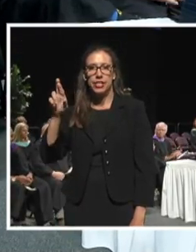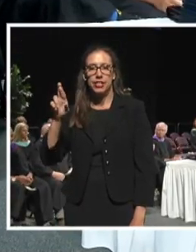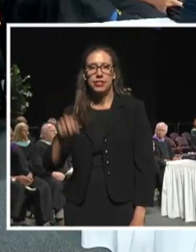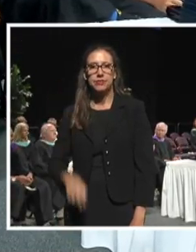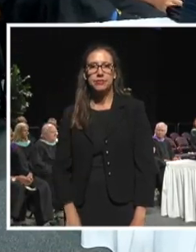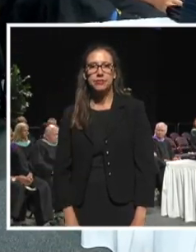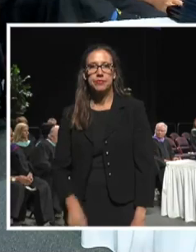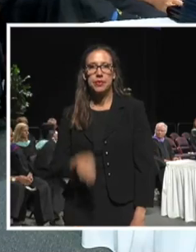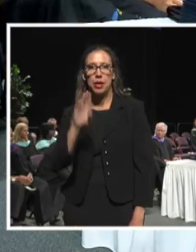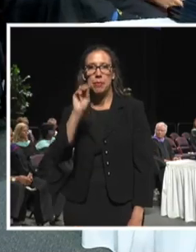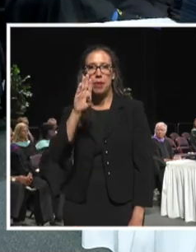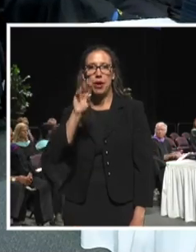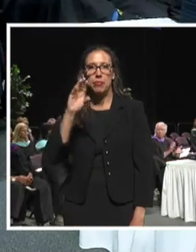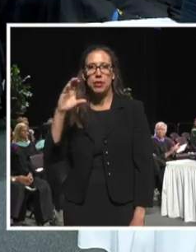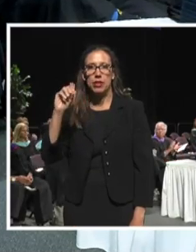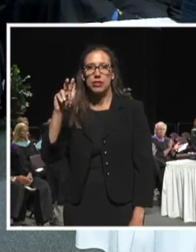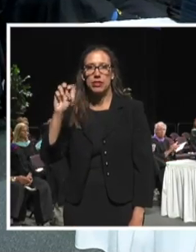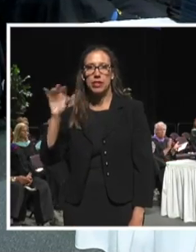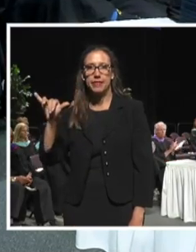Mr. Bob Covey,